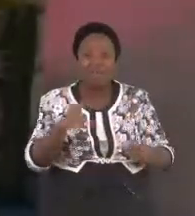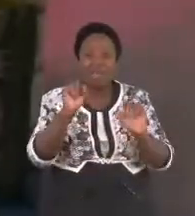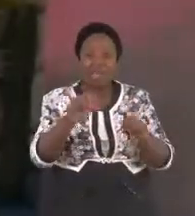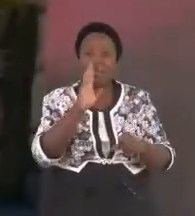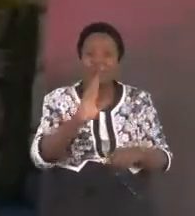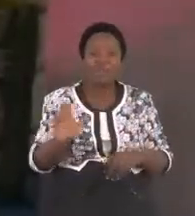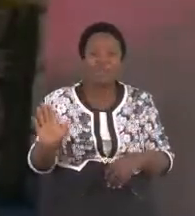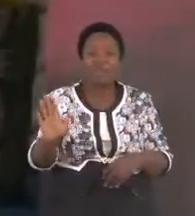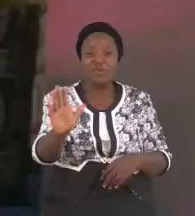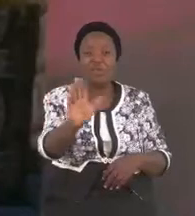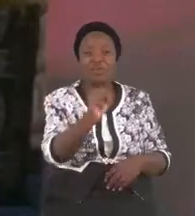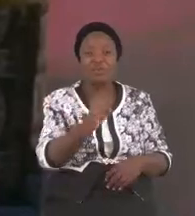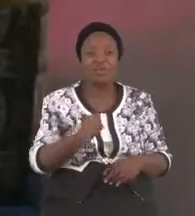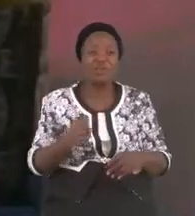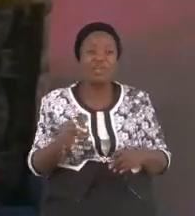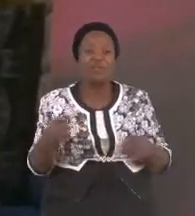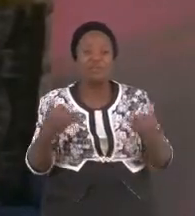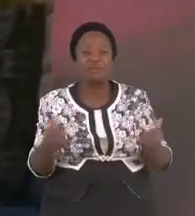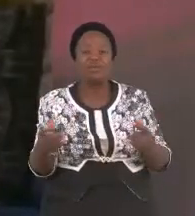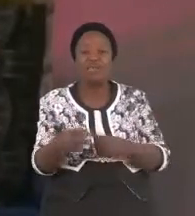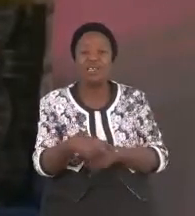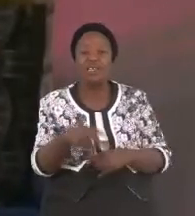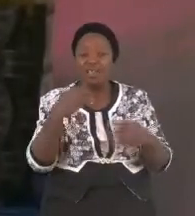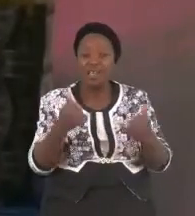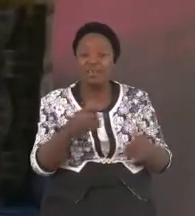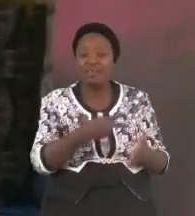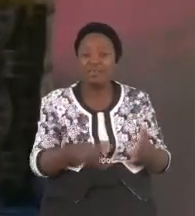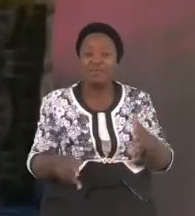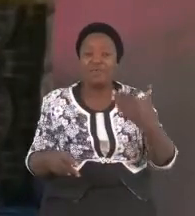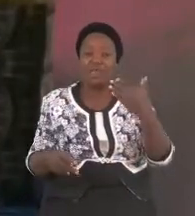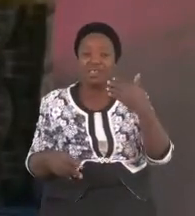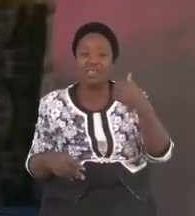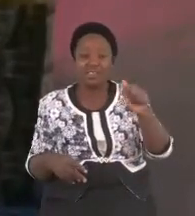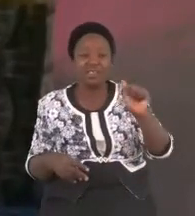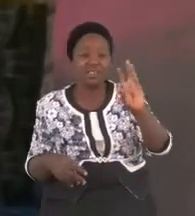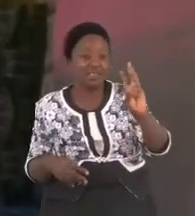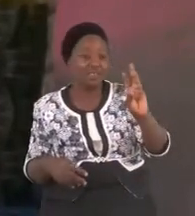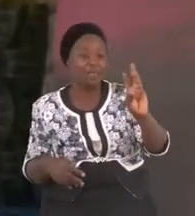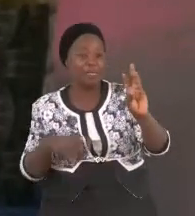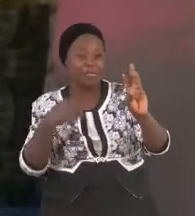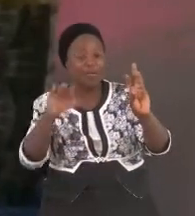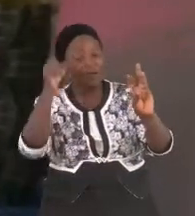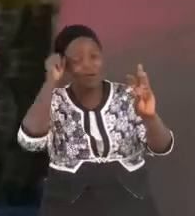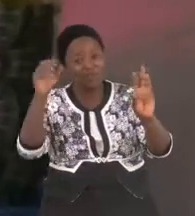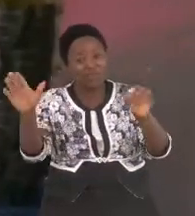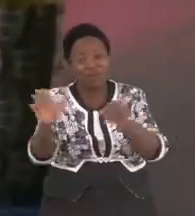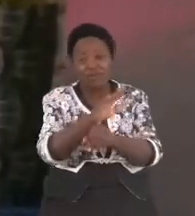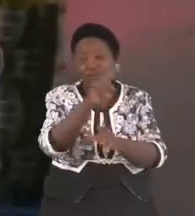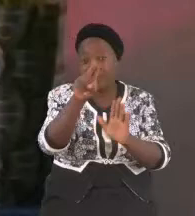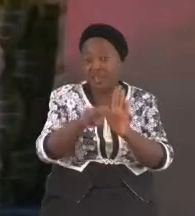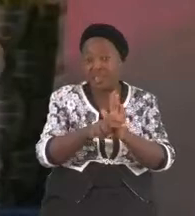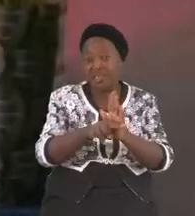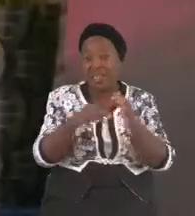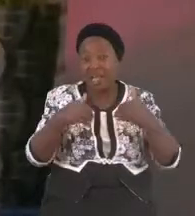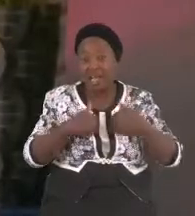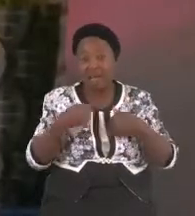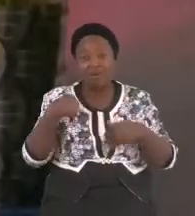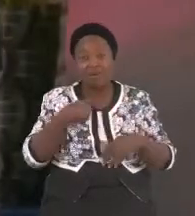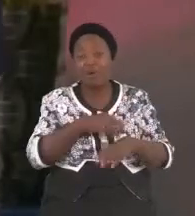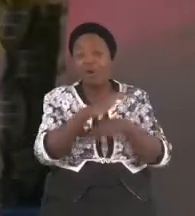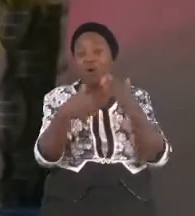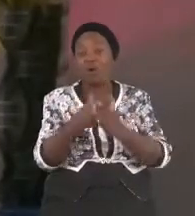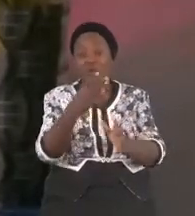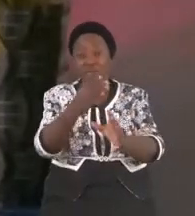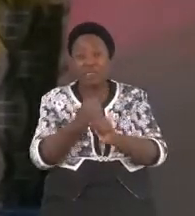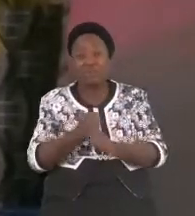today. Look at verse 16. In verse 16 of his fullness, Have we all received grace for